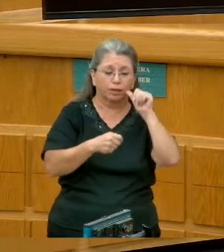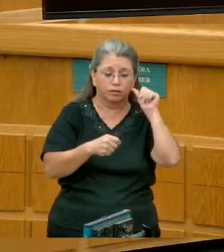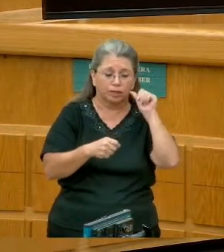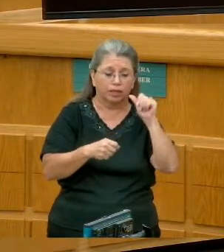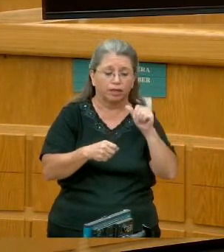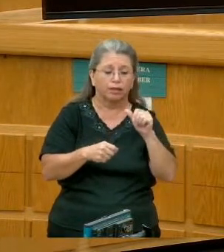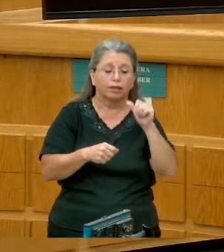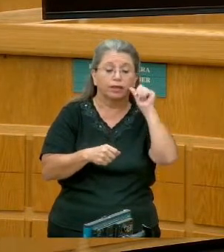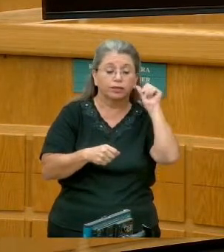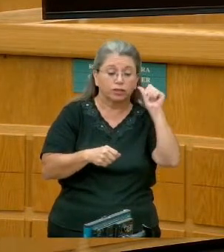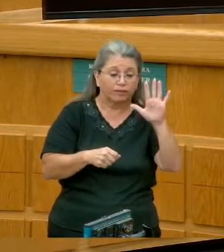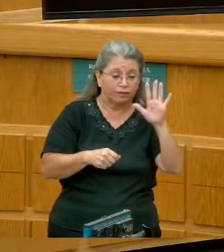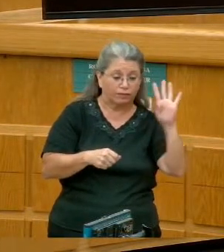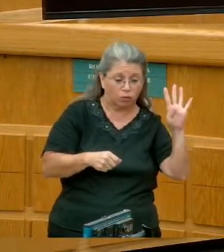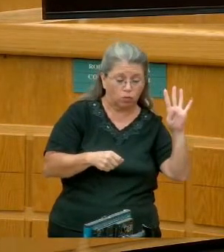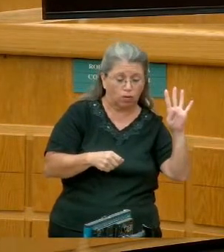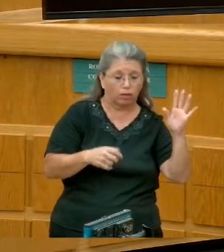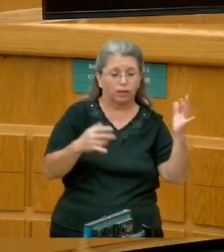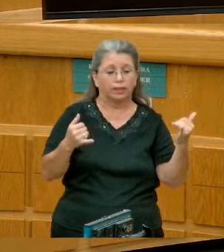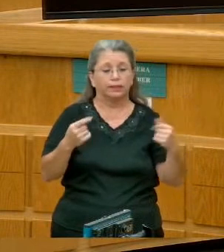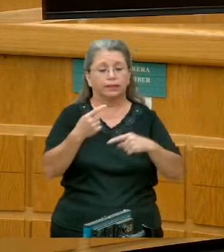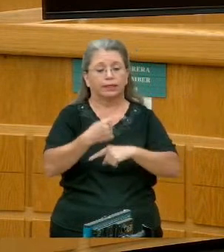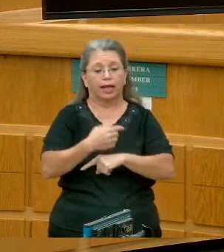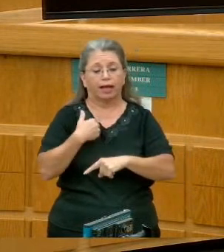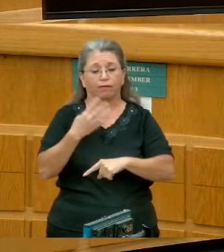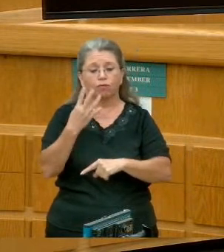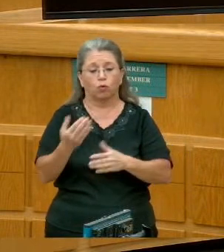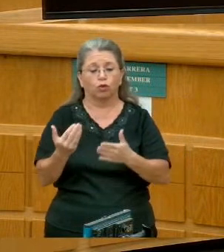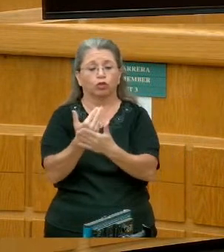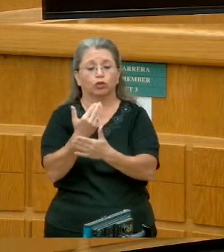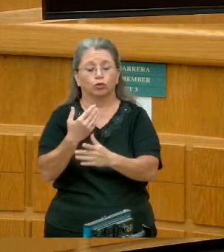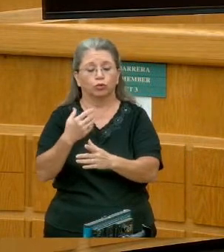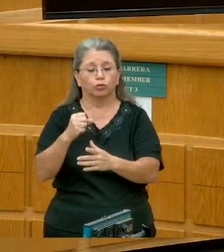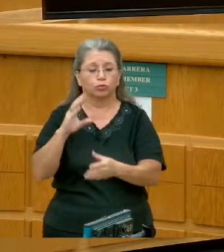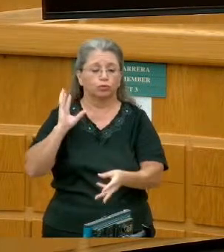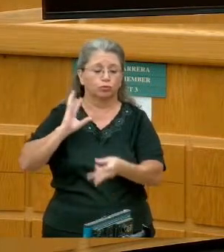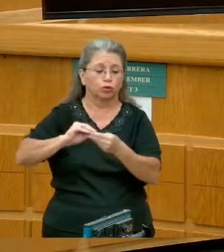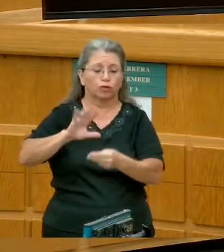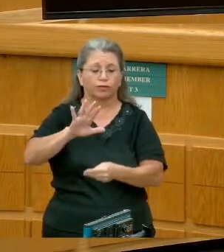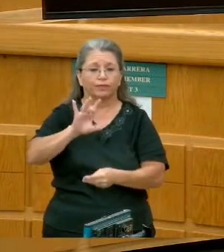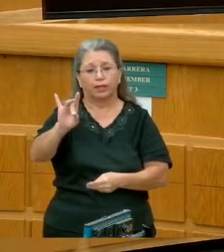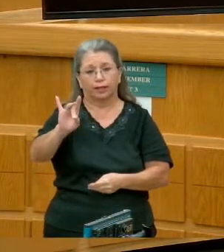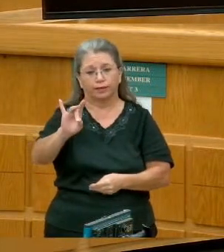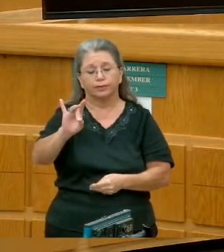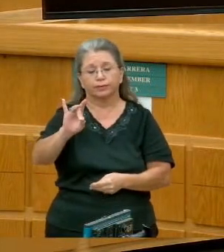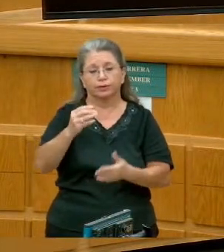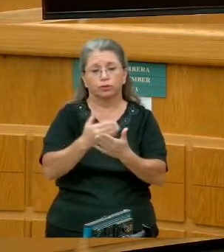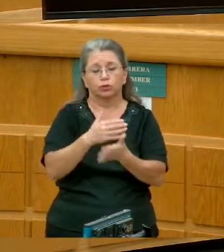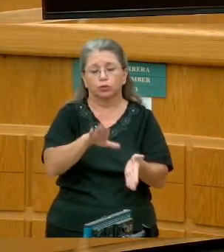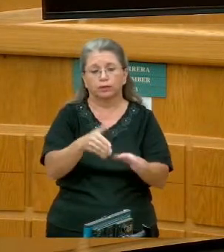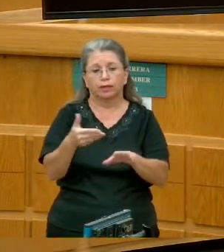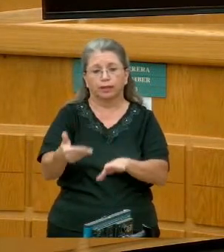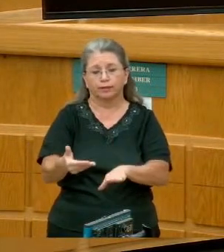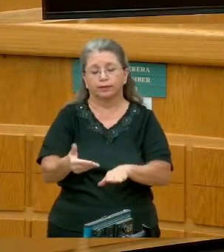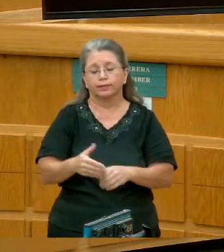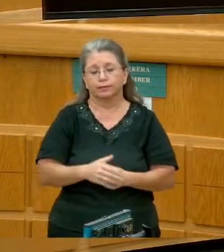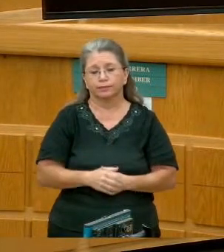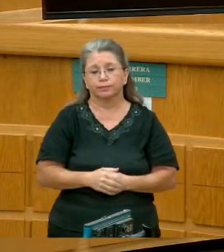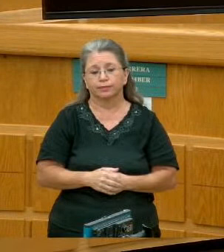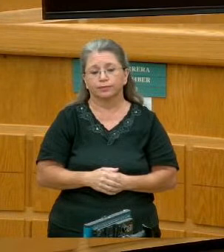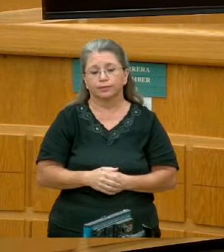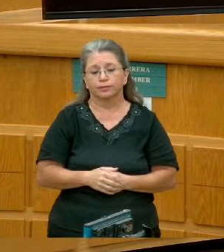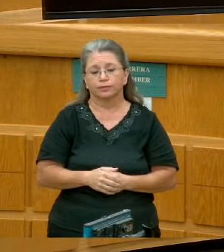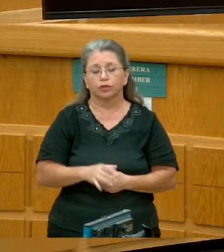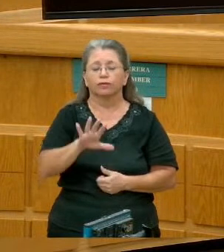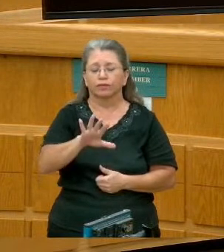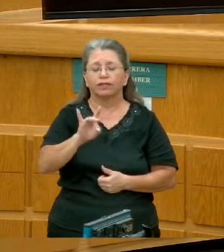it was 54. There were 4 new deaths today, and so we're at 58. But you can see even that line's